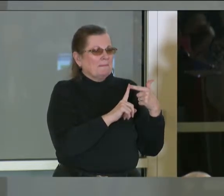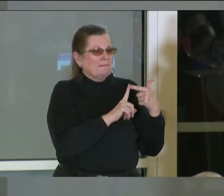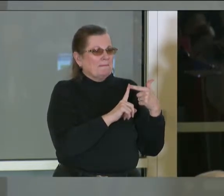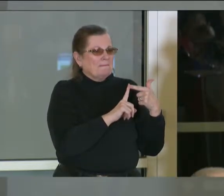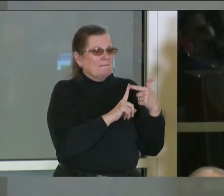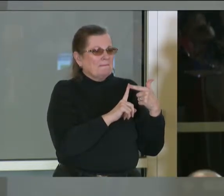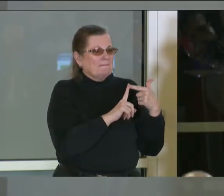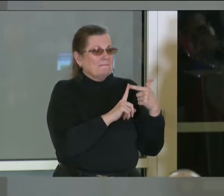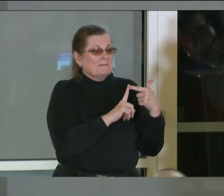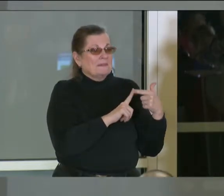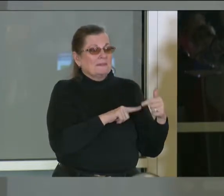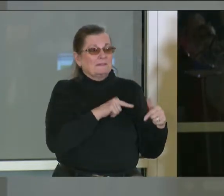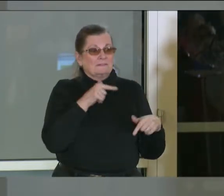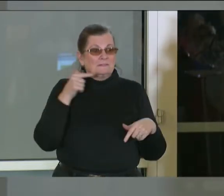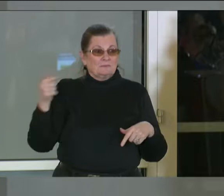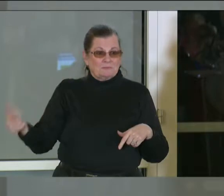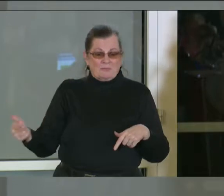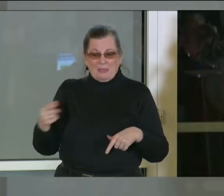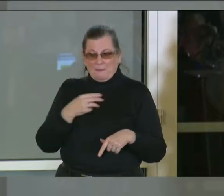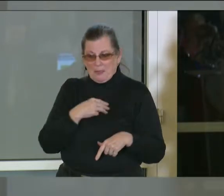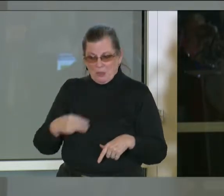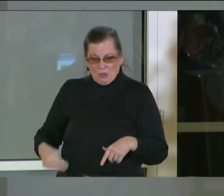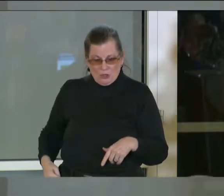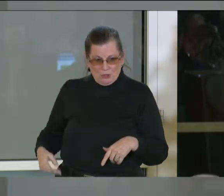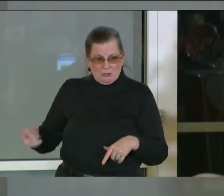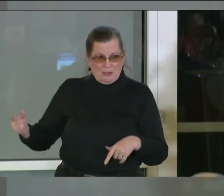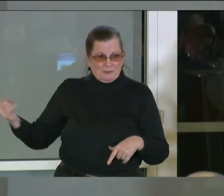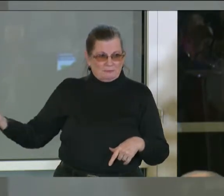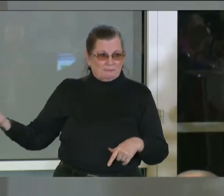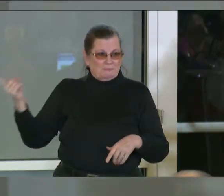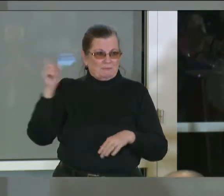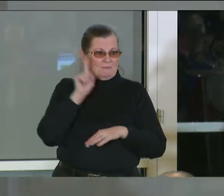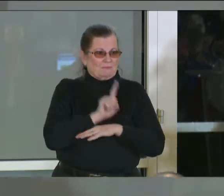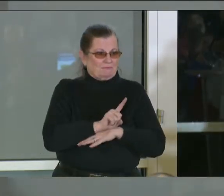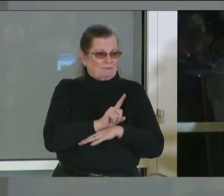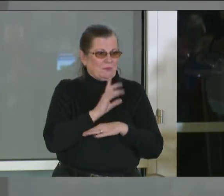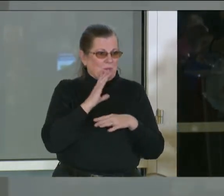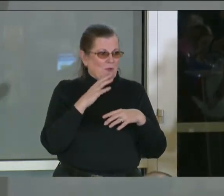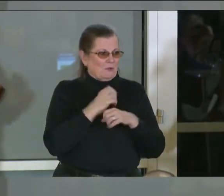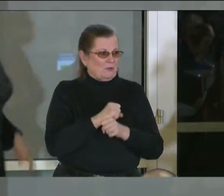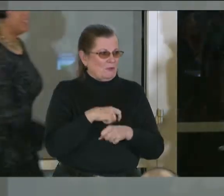So without further ado, I'm going to call the mayor back up, and who's going to close this out.